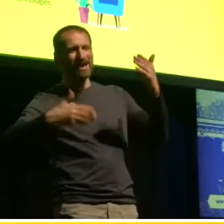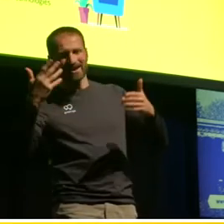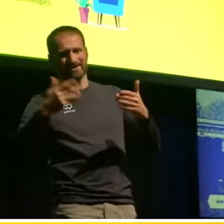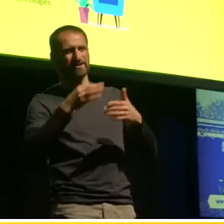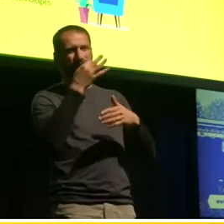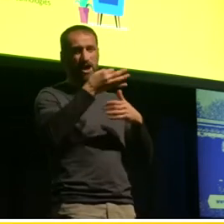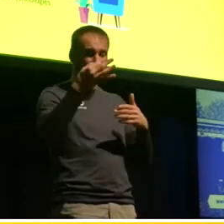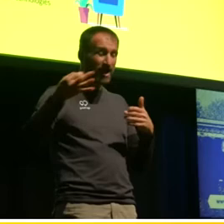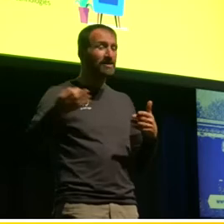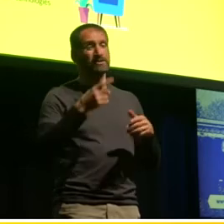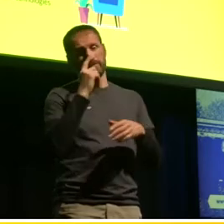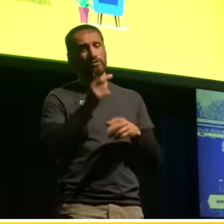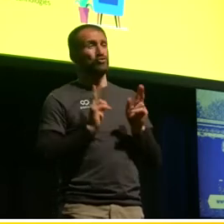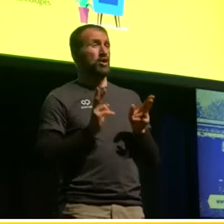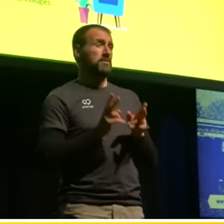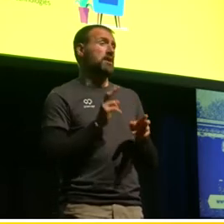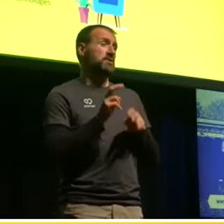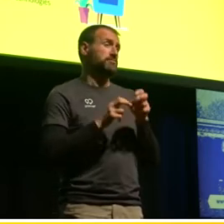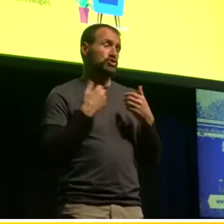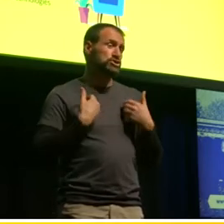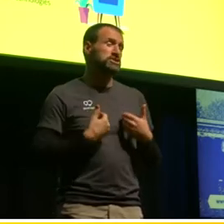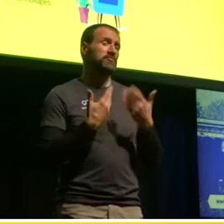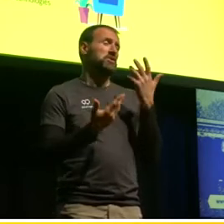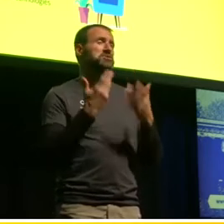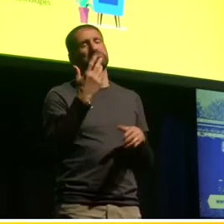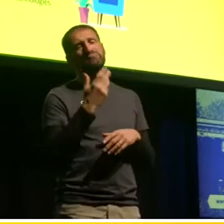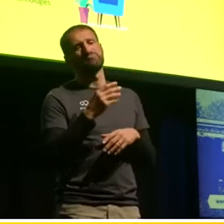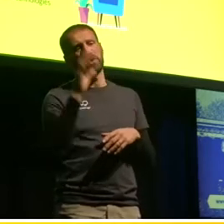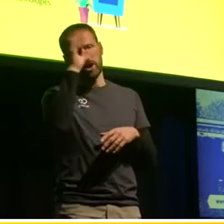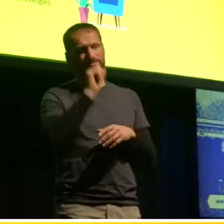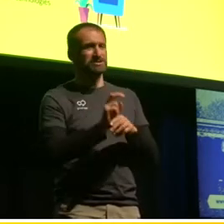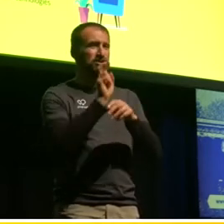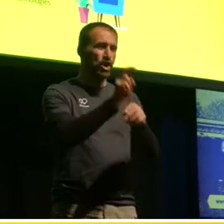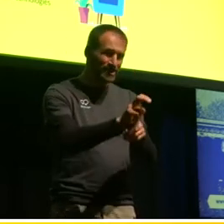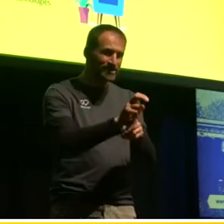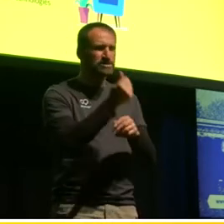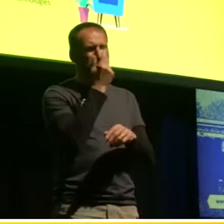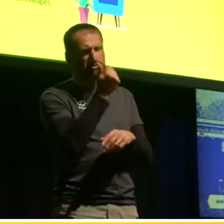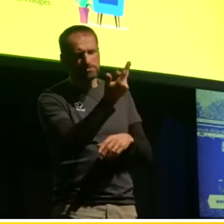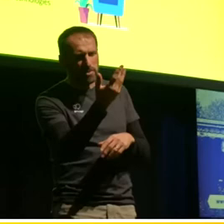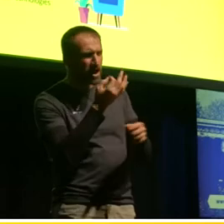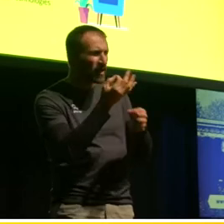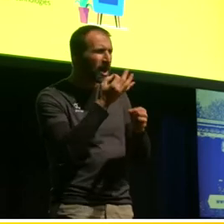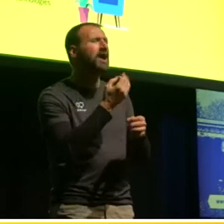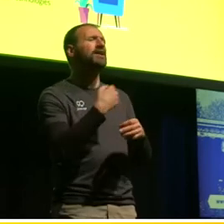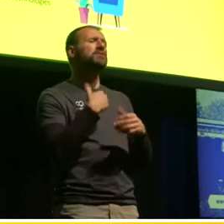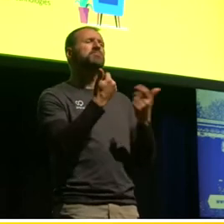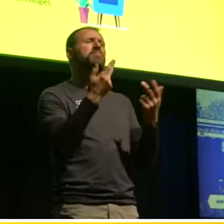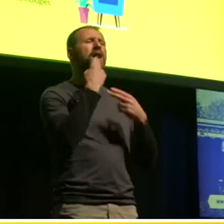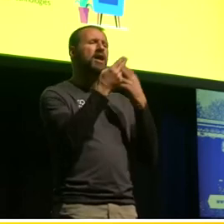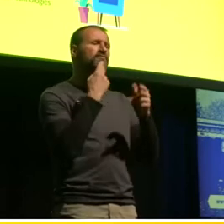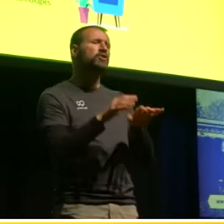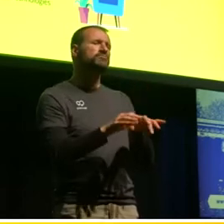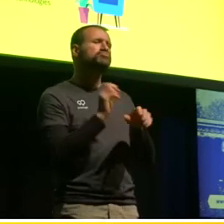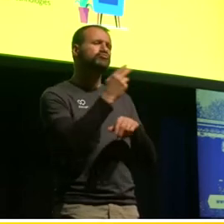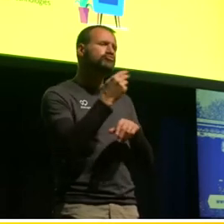normal user, you might log in the evening, see some new questions, give some answers. So this will go over several pages. So